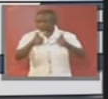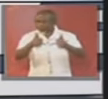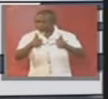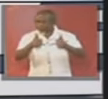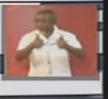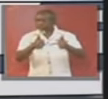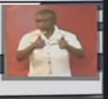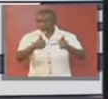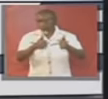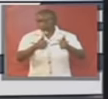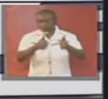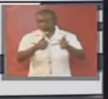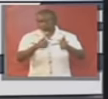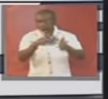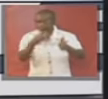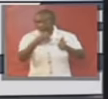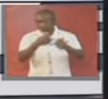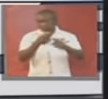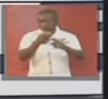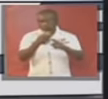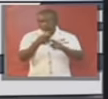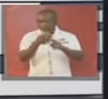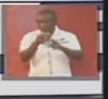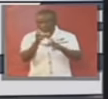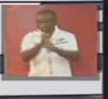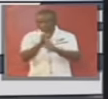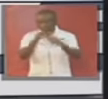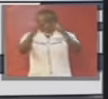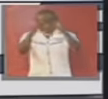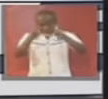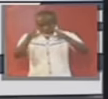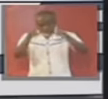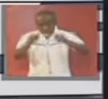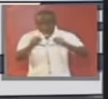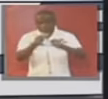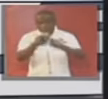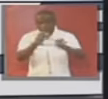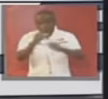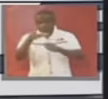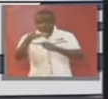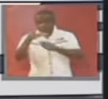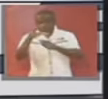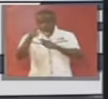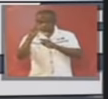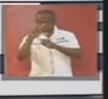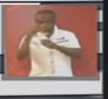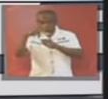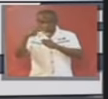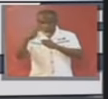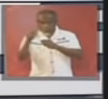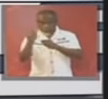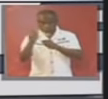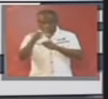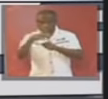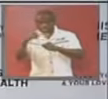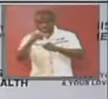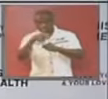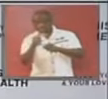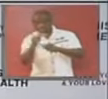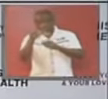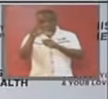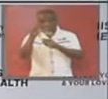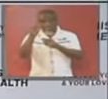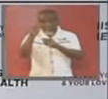from CARPHA and our 5 hospital laboratories. So I hope that answers your question.